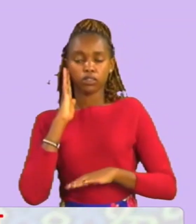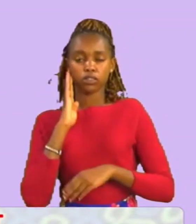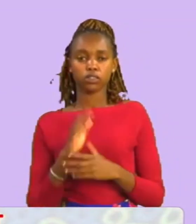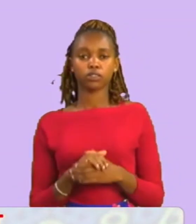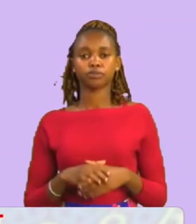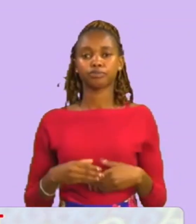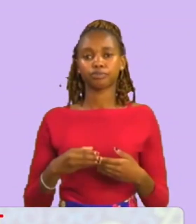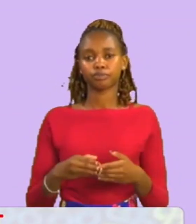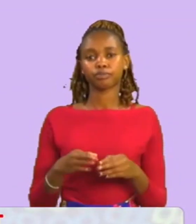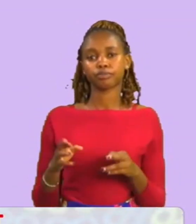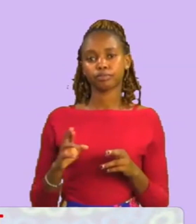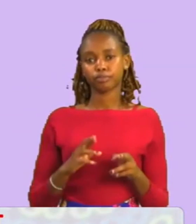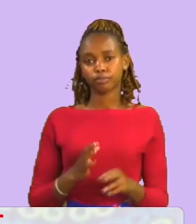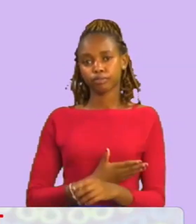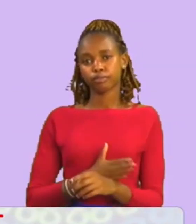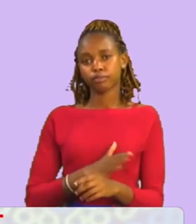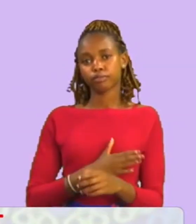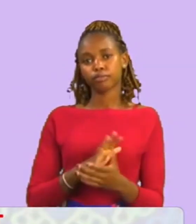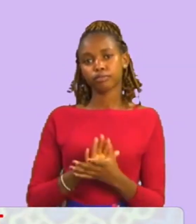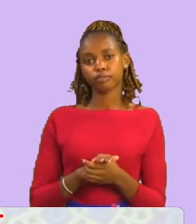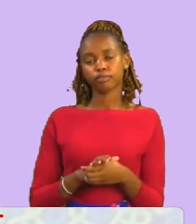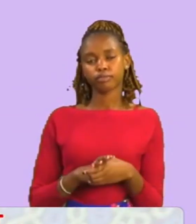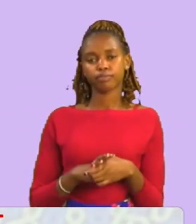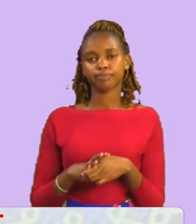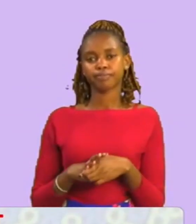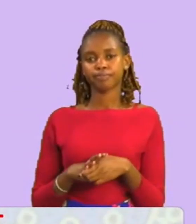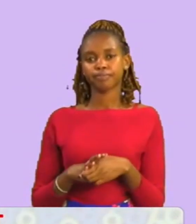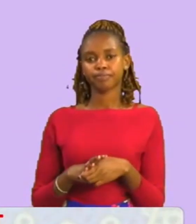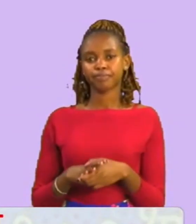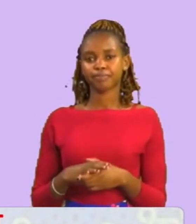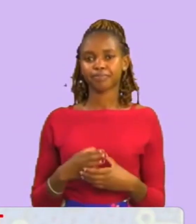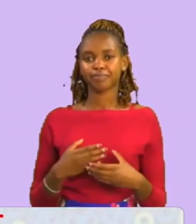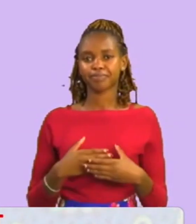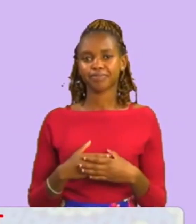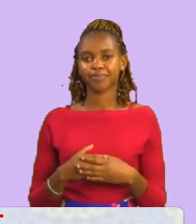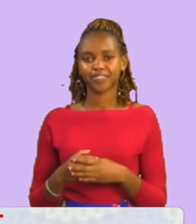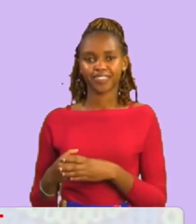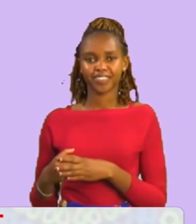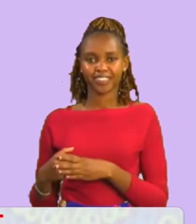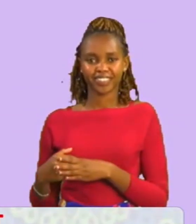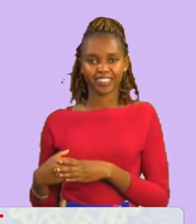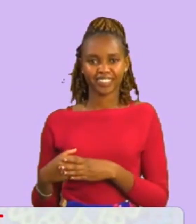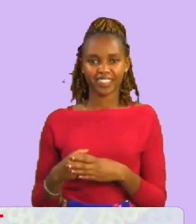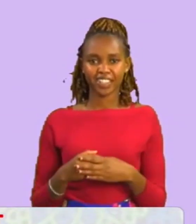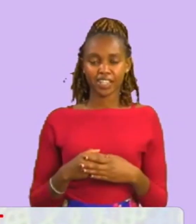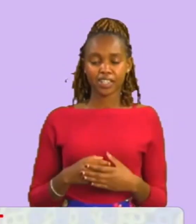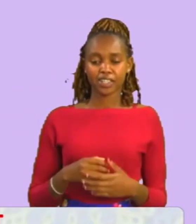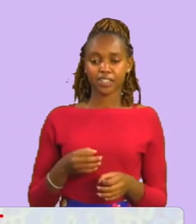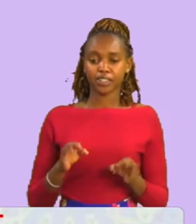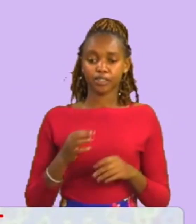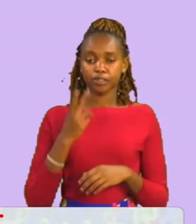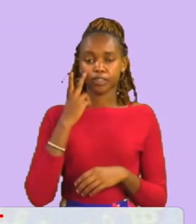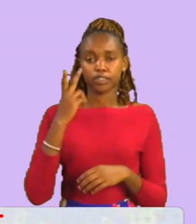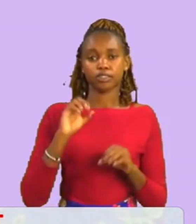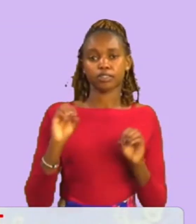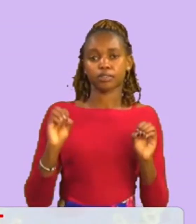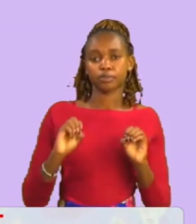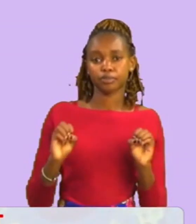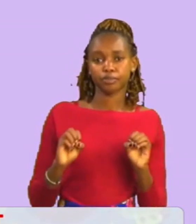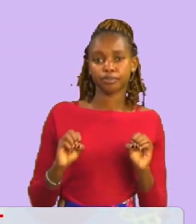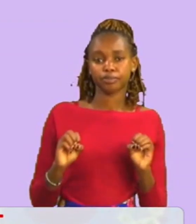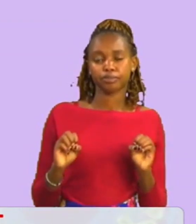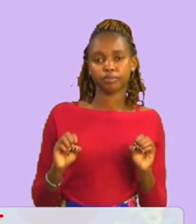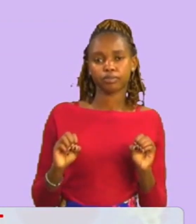nakwambia huyu jamaa. Kuna mgeni anaendelea na jamaa hata pia na mwa Kenya. My friend. Kama uyoni unangoja kuibia aje tena. Of course,